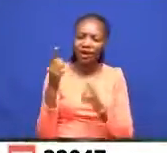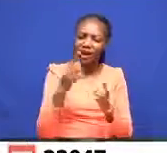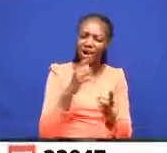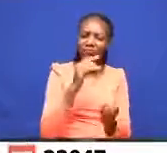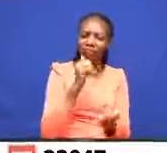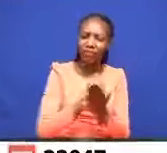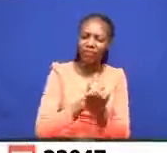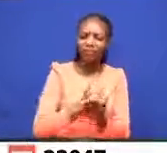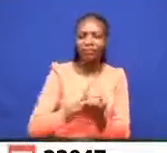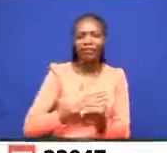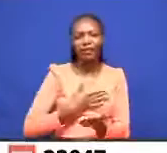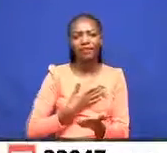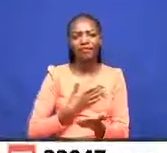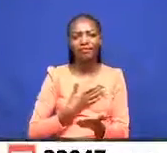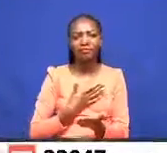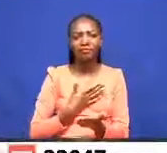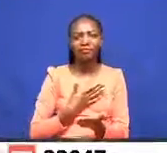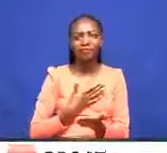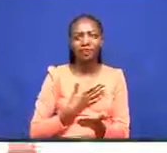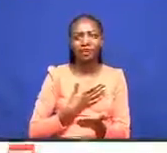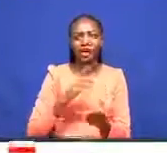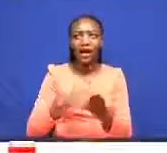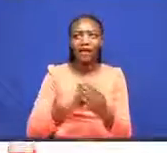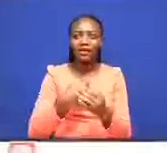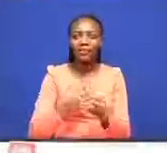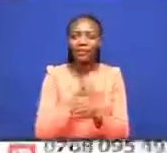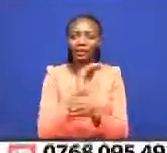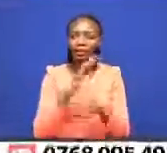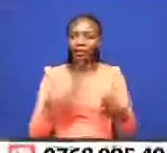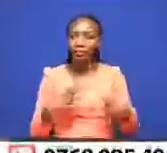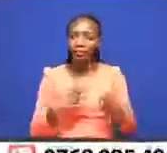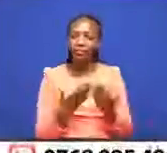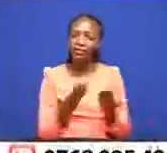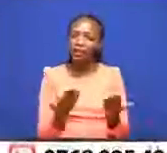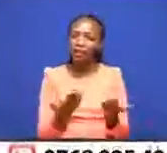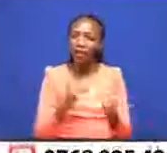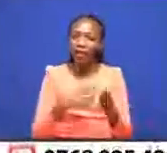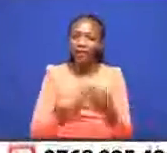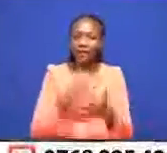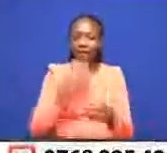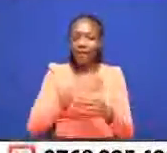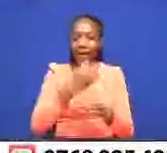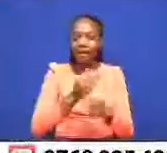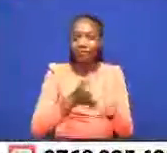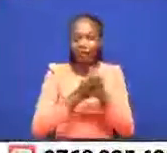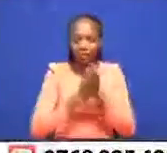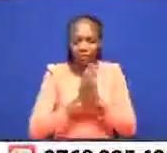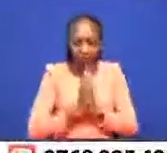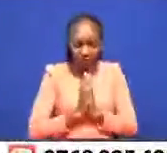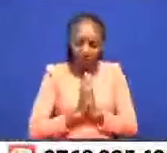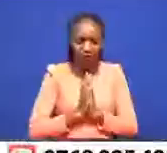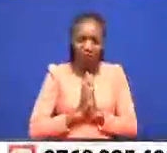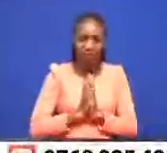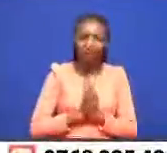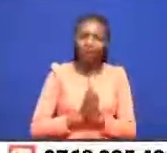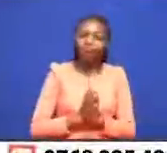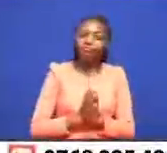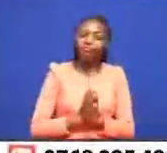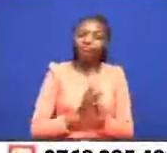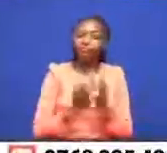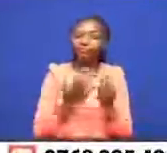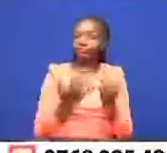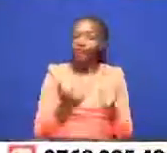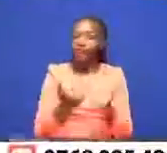ofisi. Na nawasihi sana. Soon after prayers, these surviving two siblings led the rest